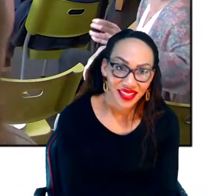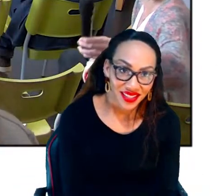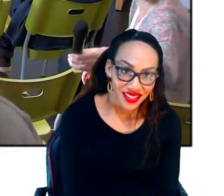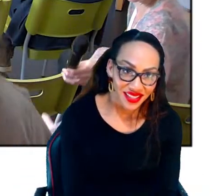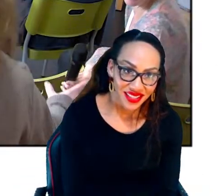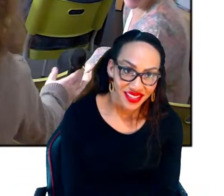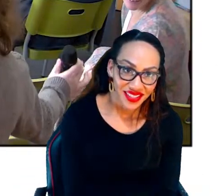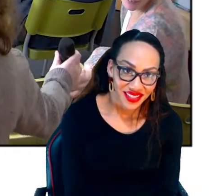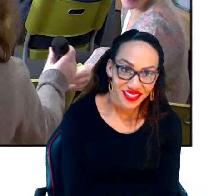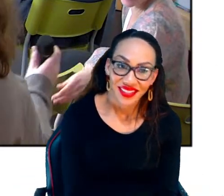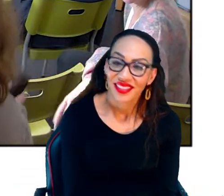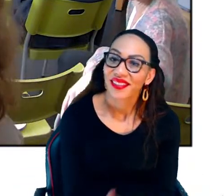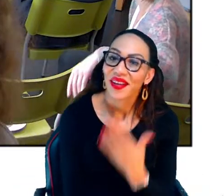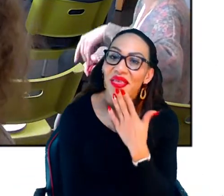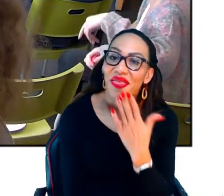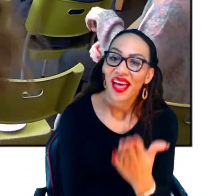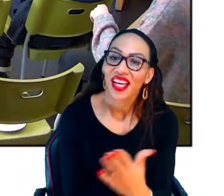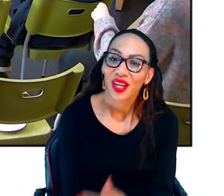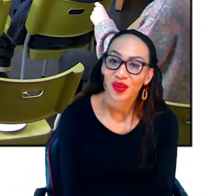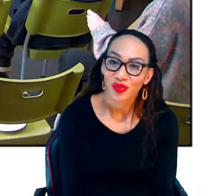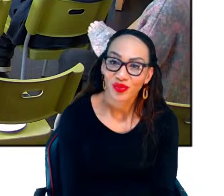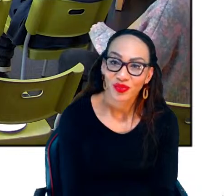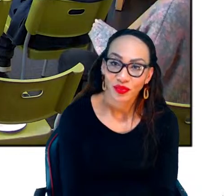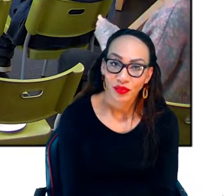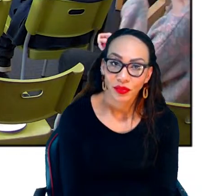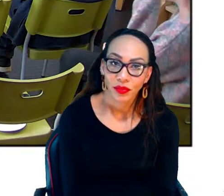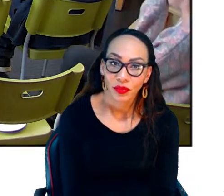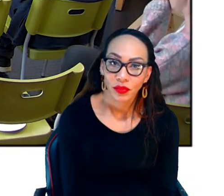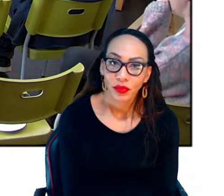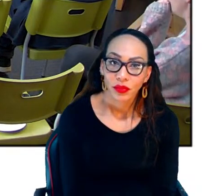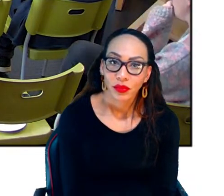Thanks. I think there's a question here.